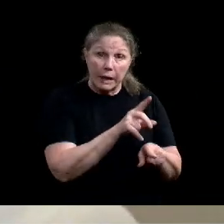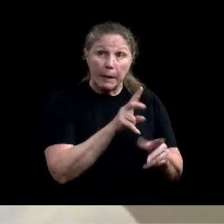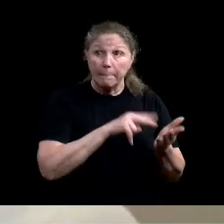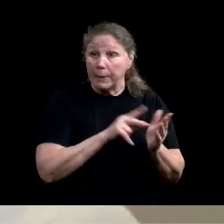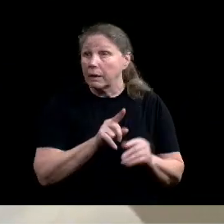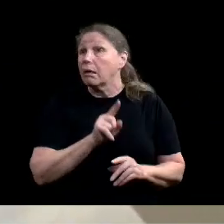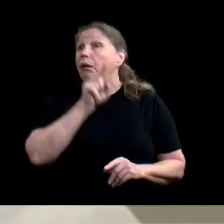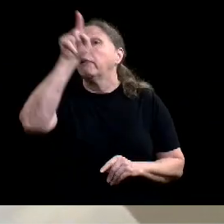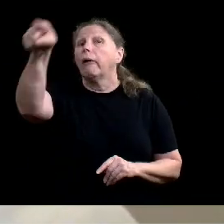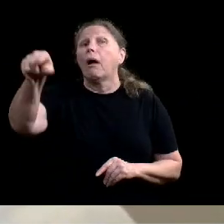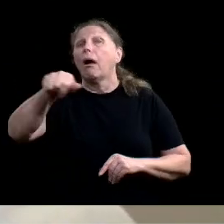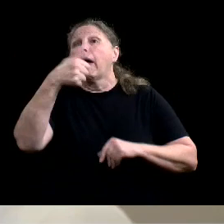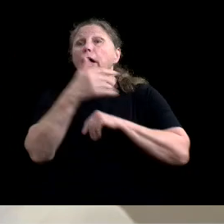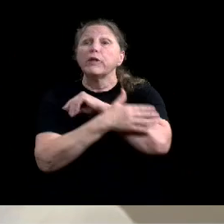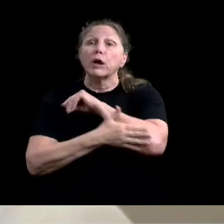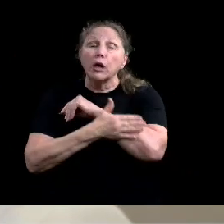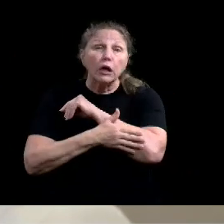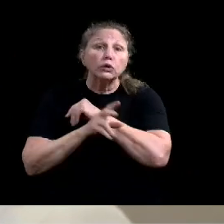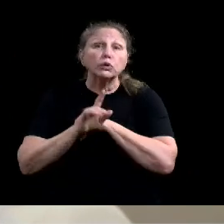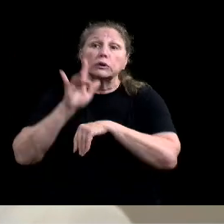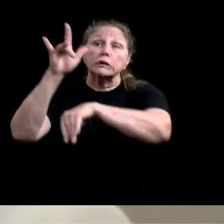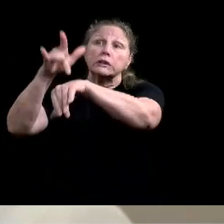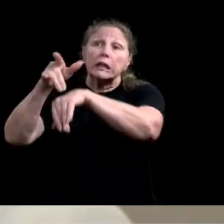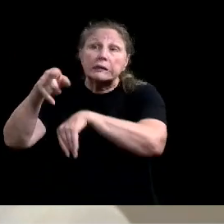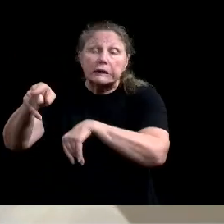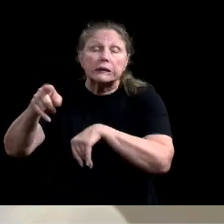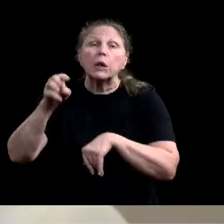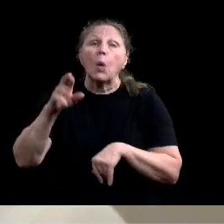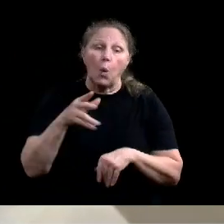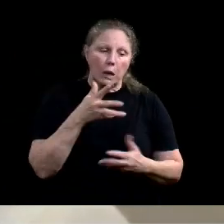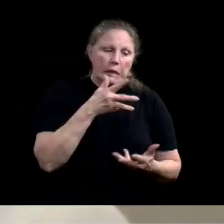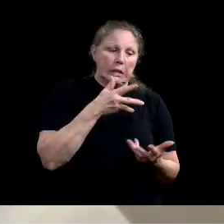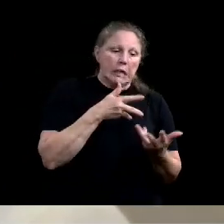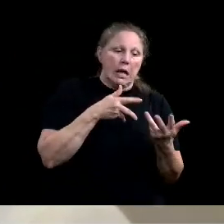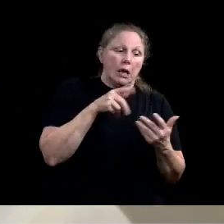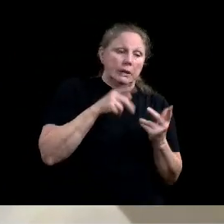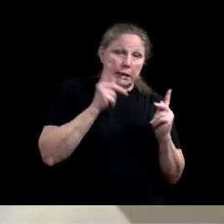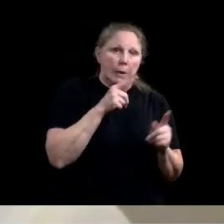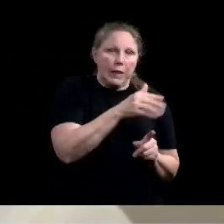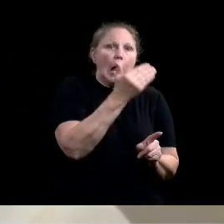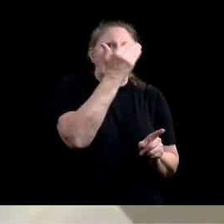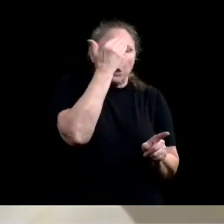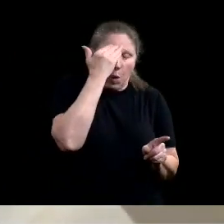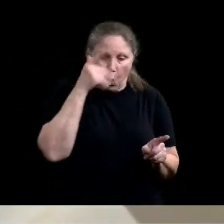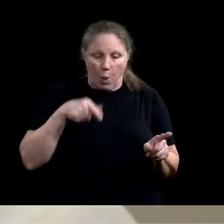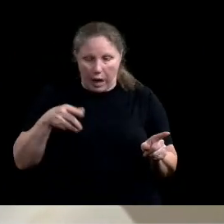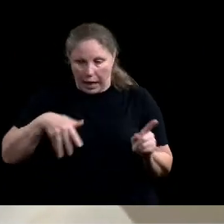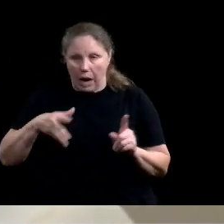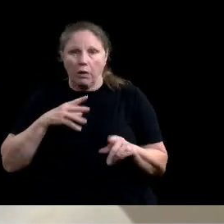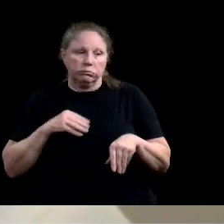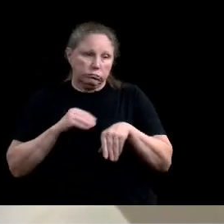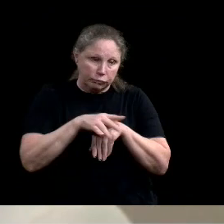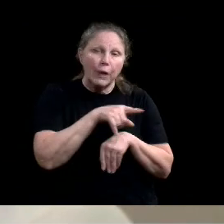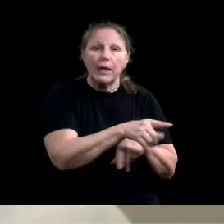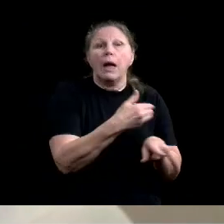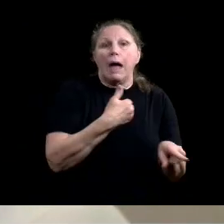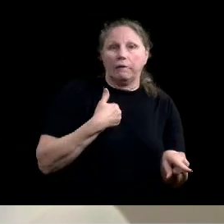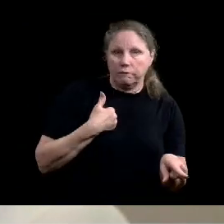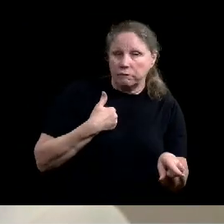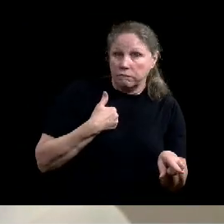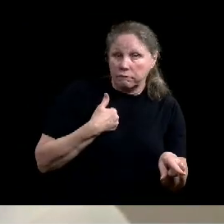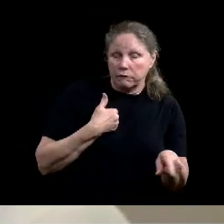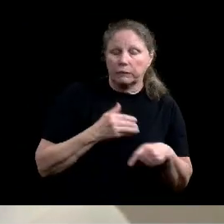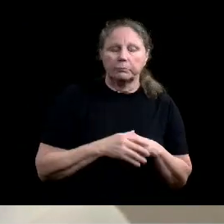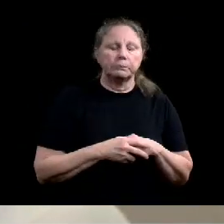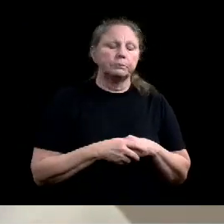to someone who they knew had a confirmed case? Or is it an unknown